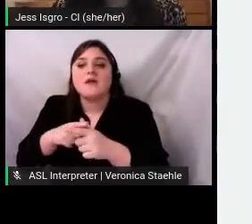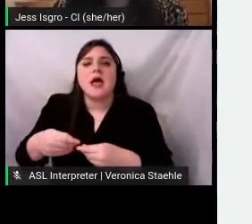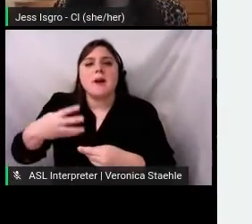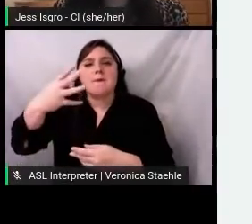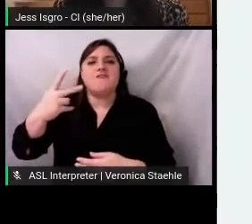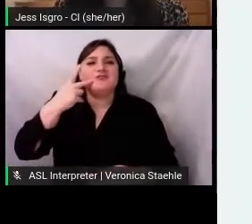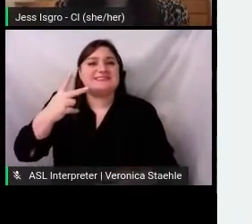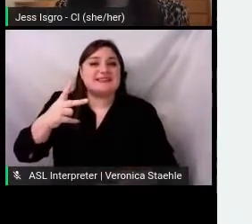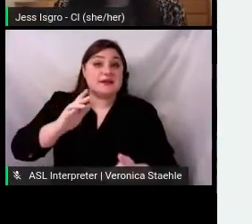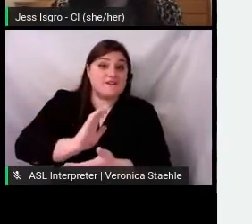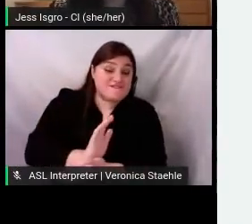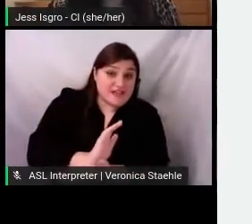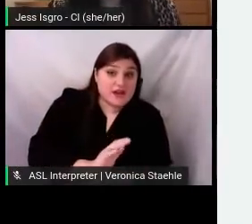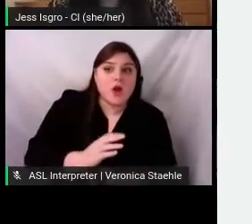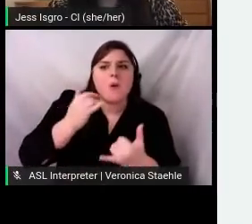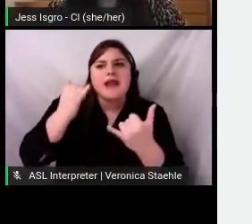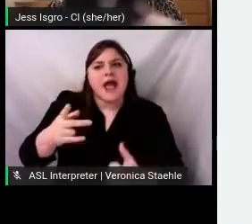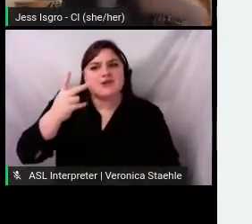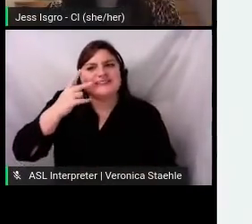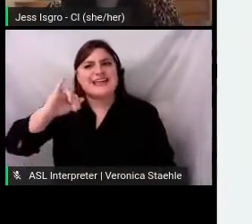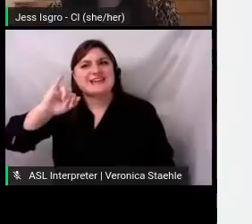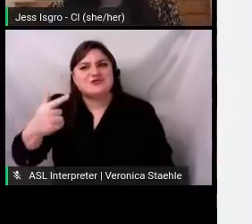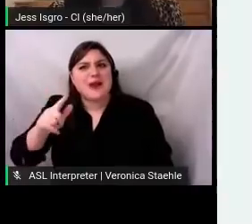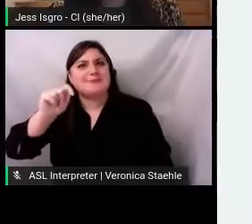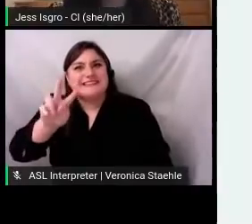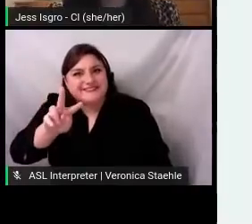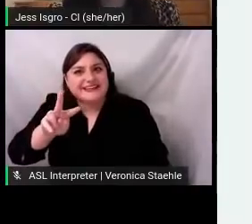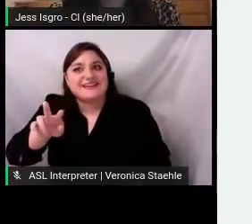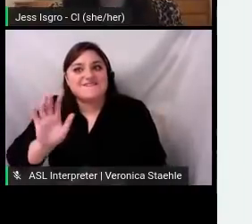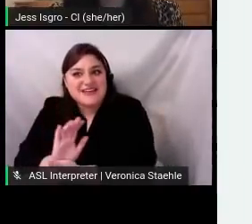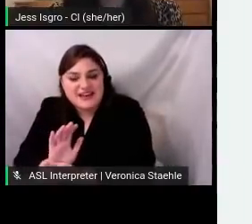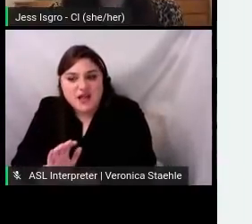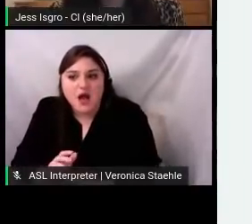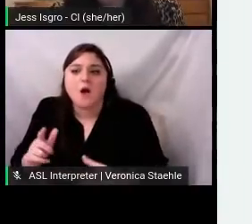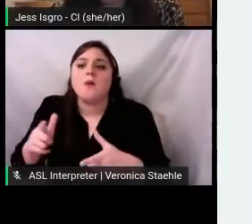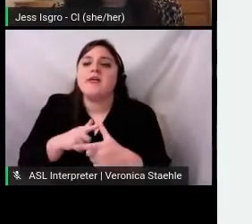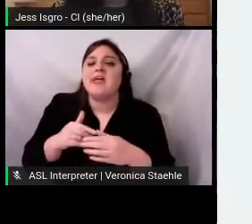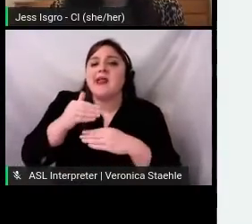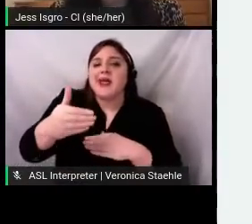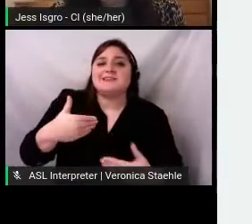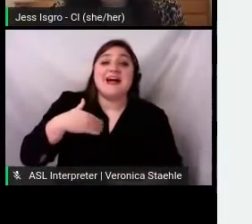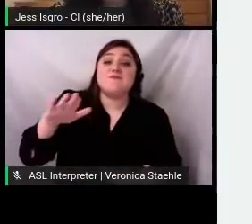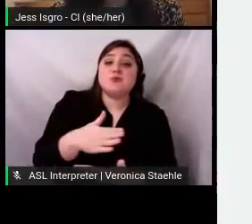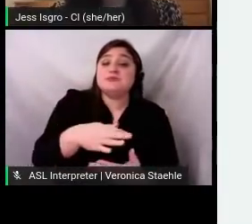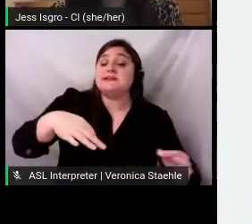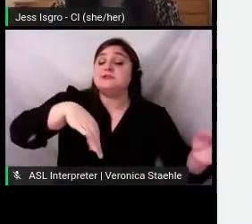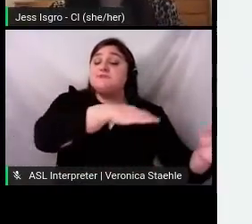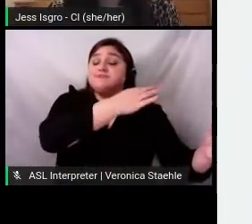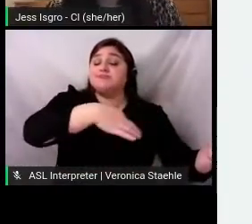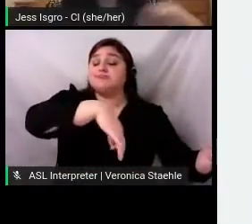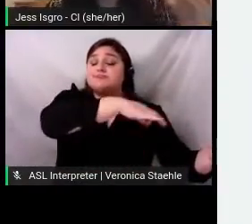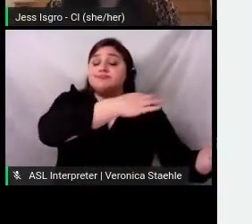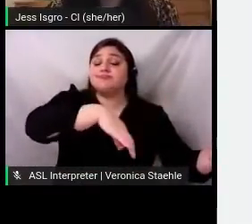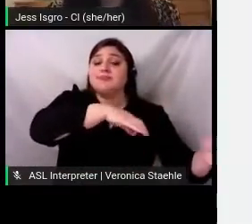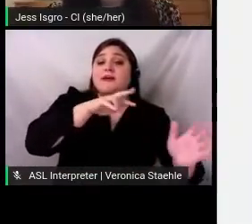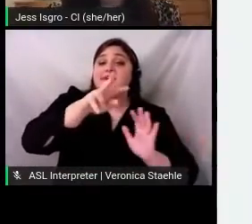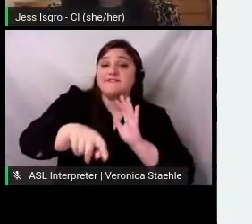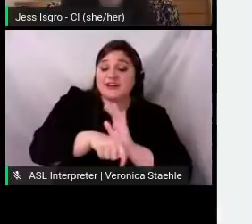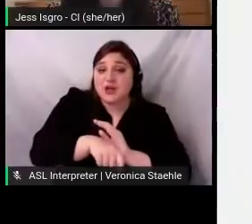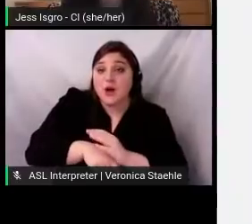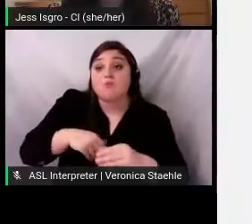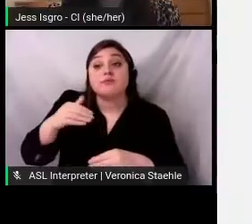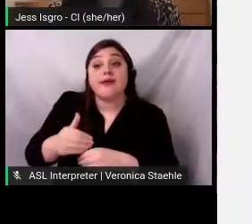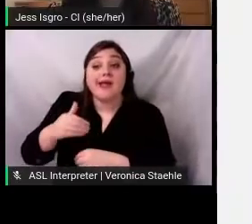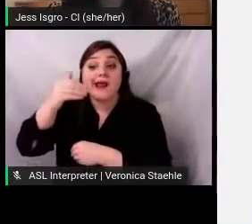video from a live stream. After that, you have a musician playing a piece. The next post